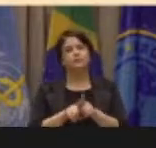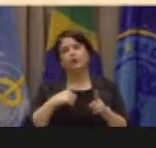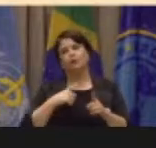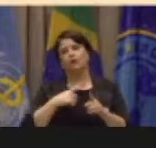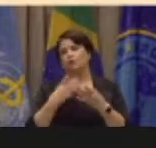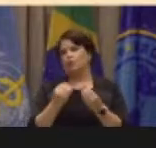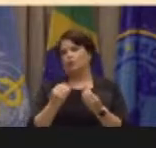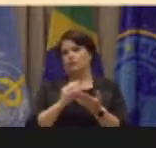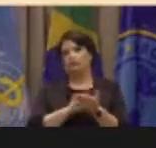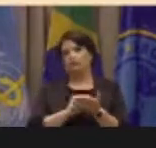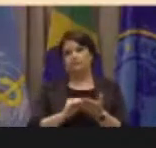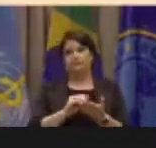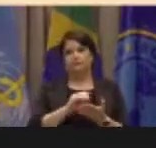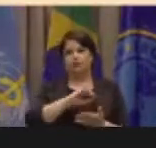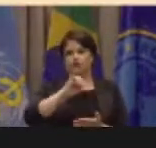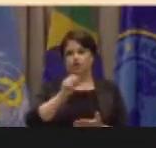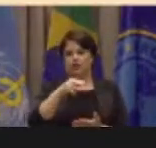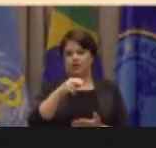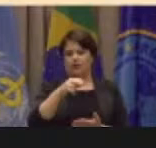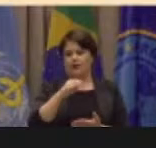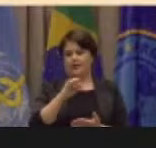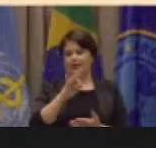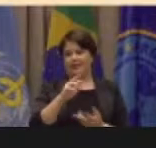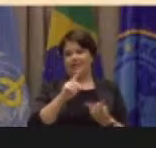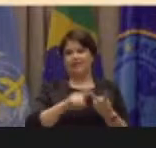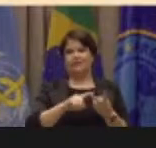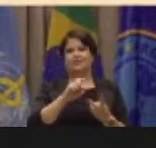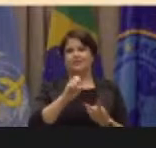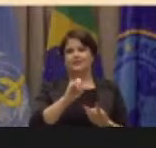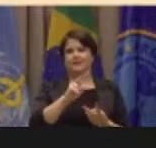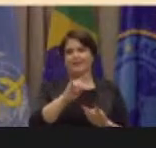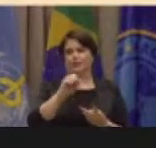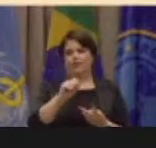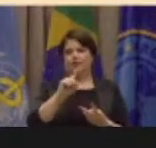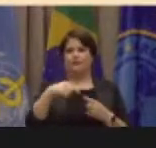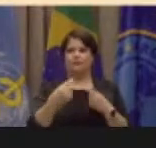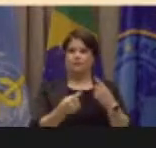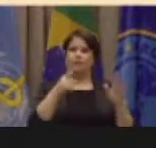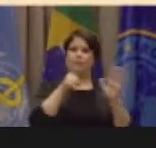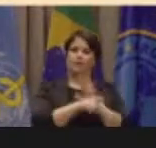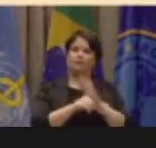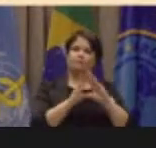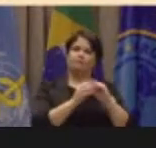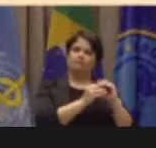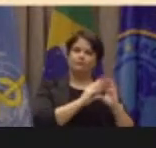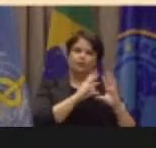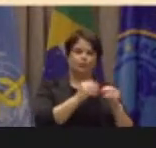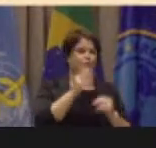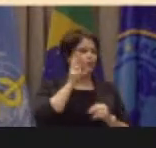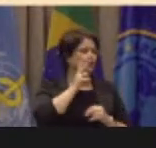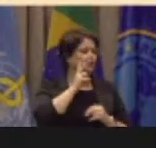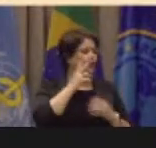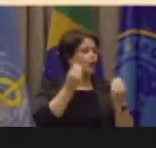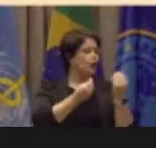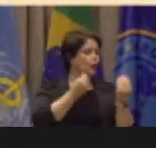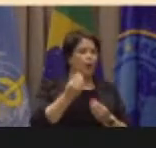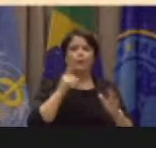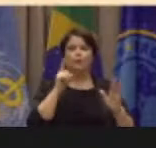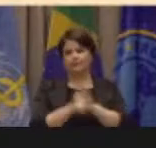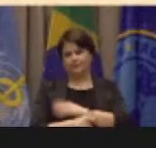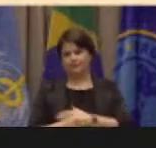I have a lot of notes for Janet and Sylvia. I have to tell them the whole